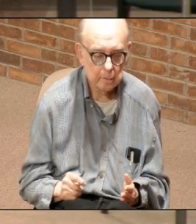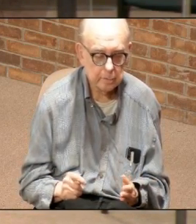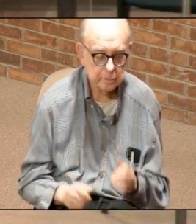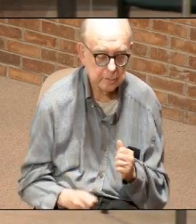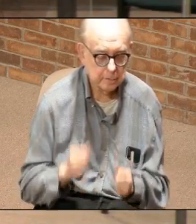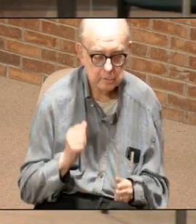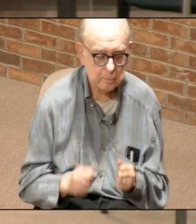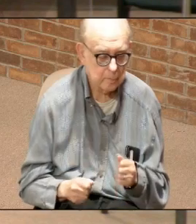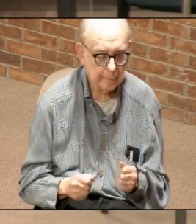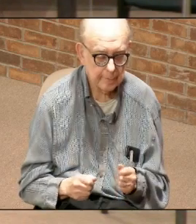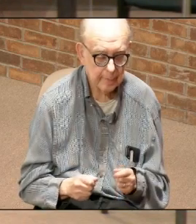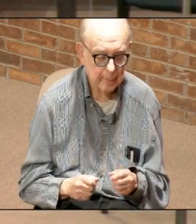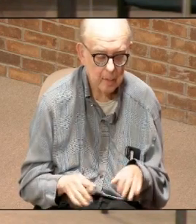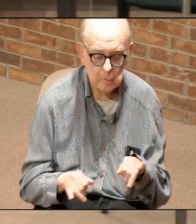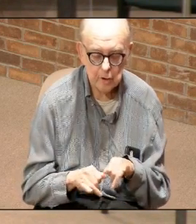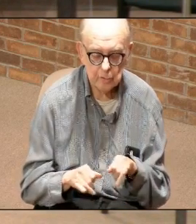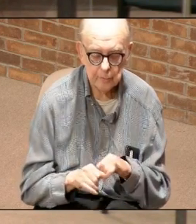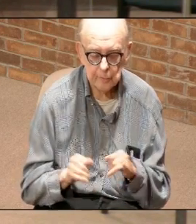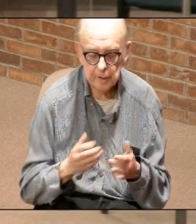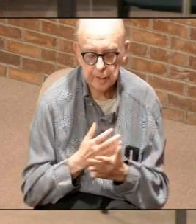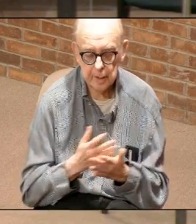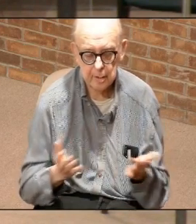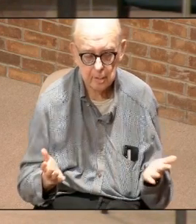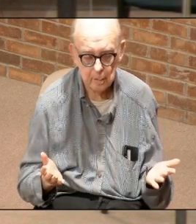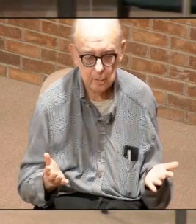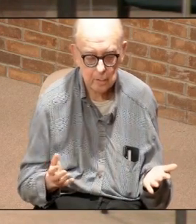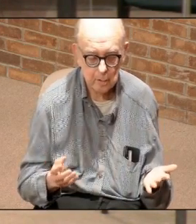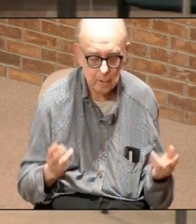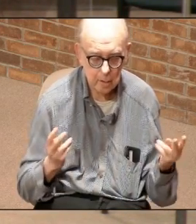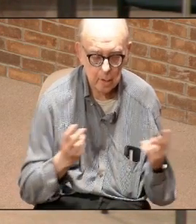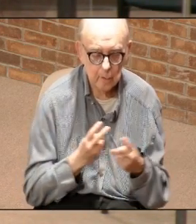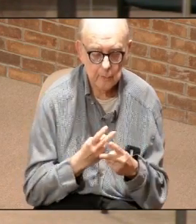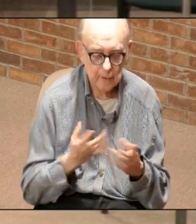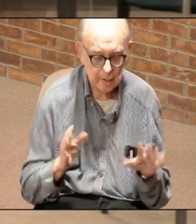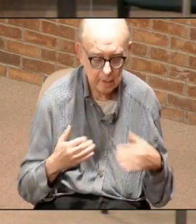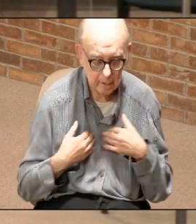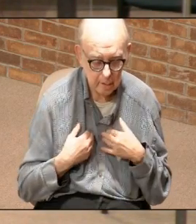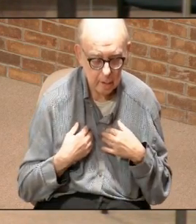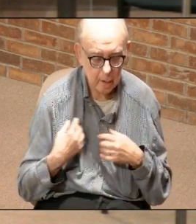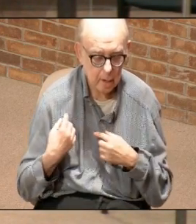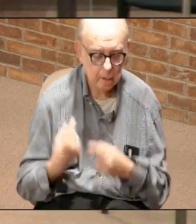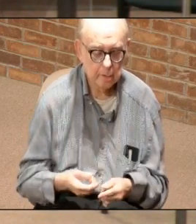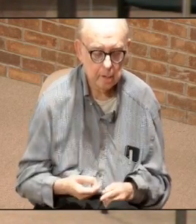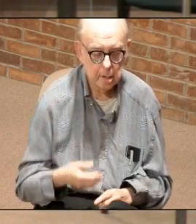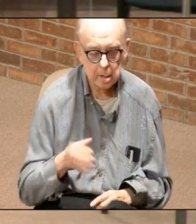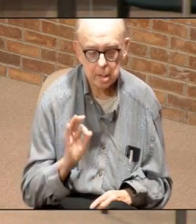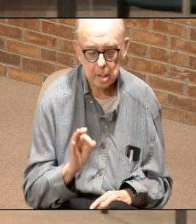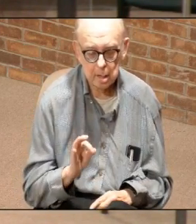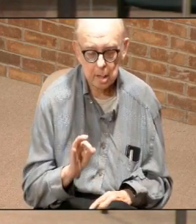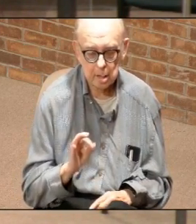which is a gauge for a lot of stuff, is the worst that it's been since